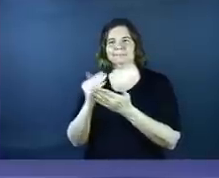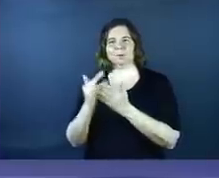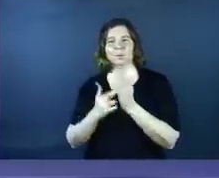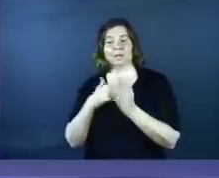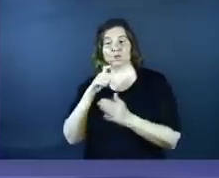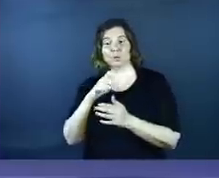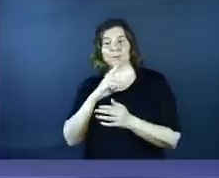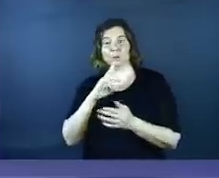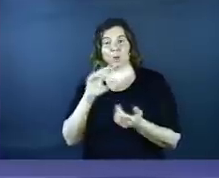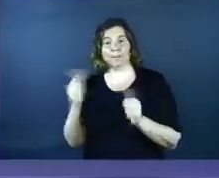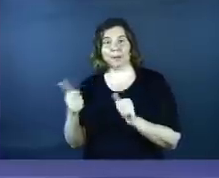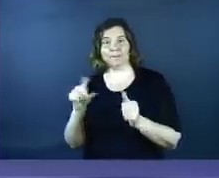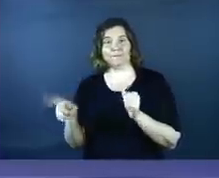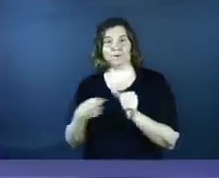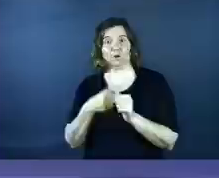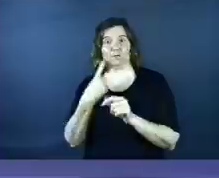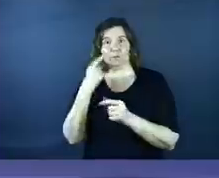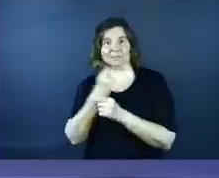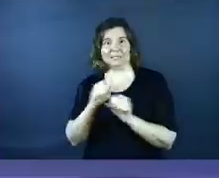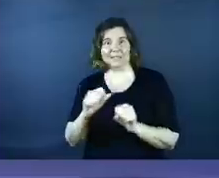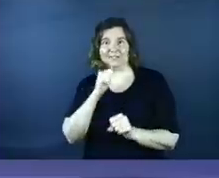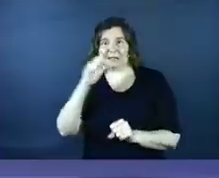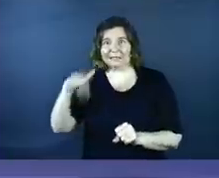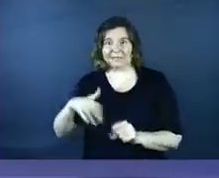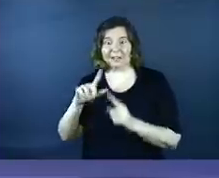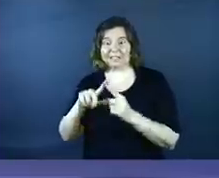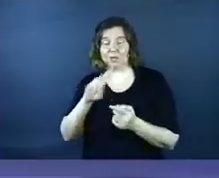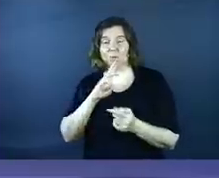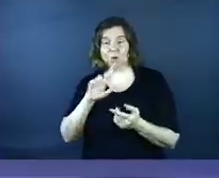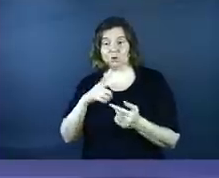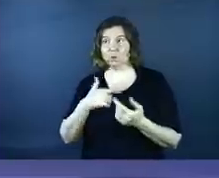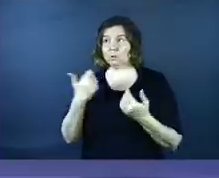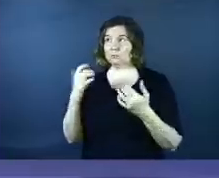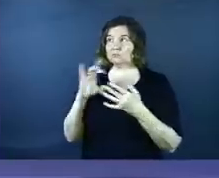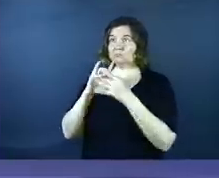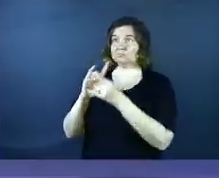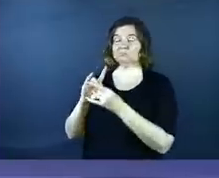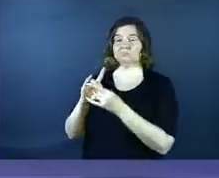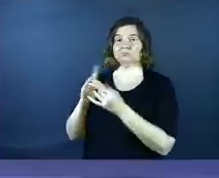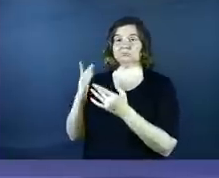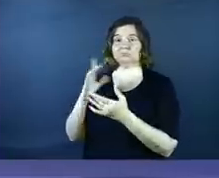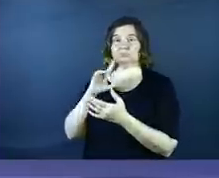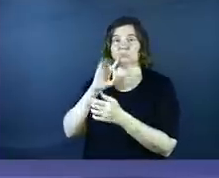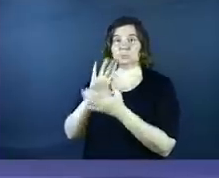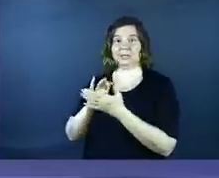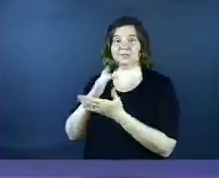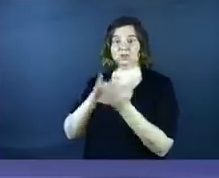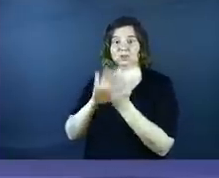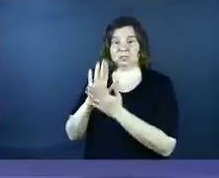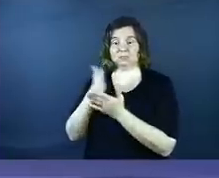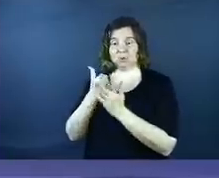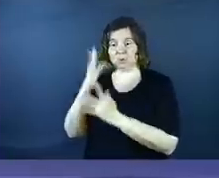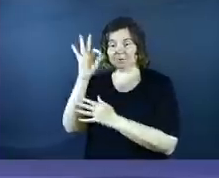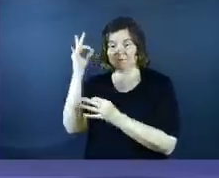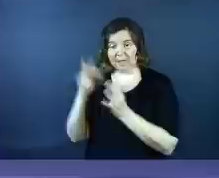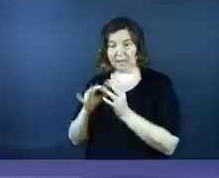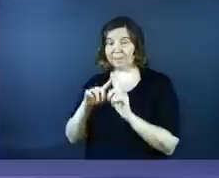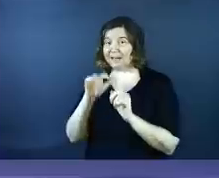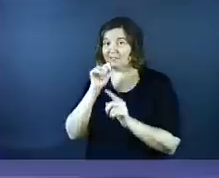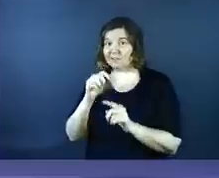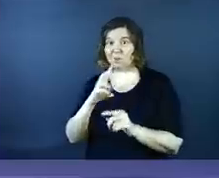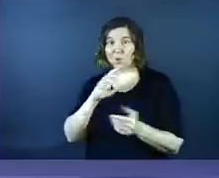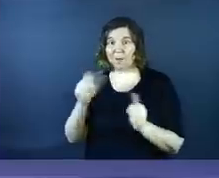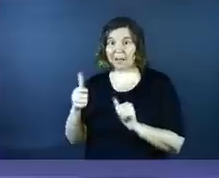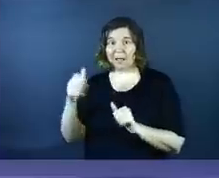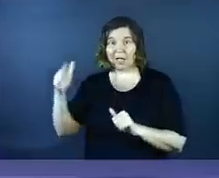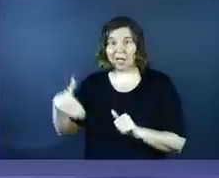get water baptized in order to be saved. Like, you could give your life to Jesus Christ, you know, by faith, you know, you could give your life to Jesus Christ, but if you didn't get